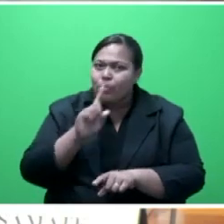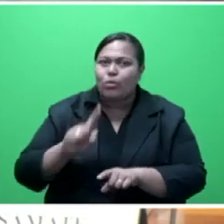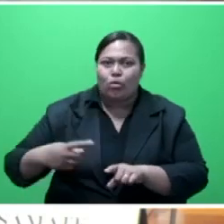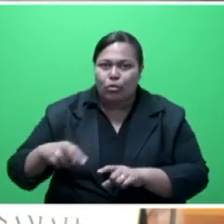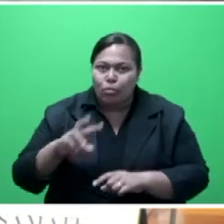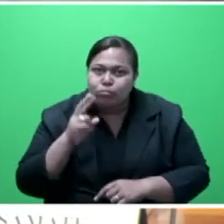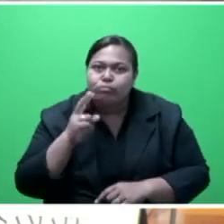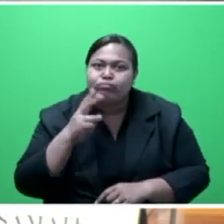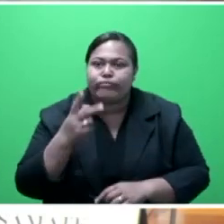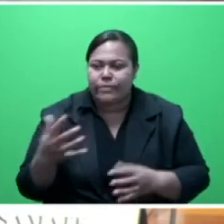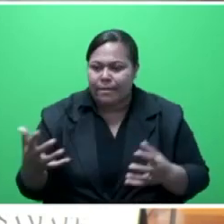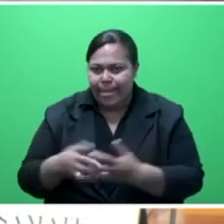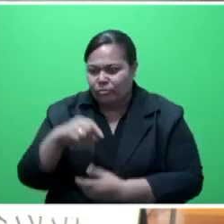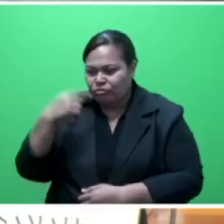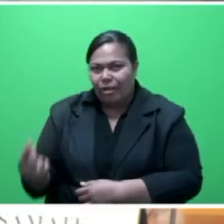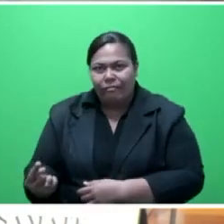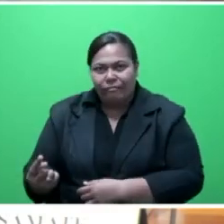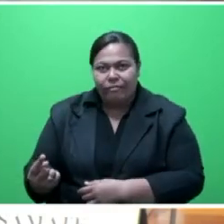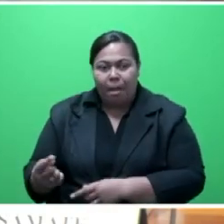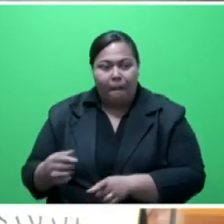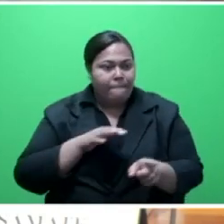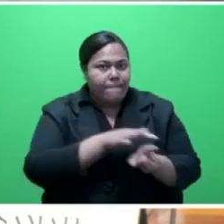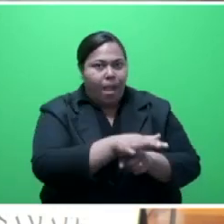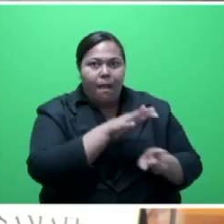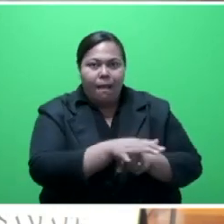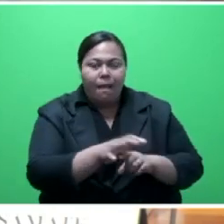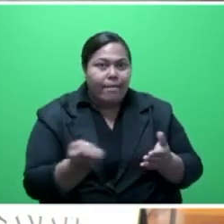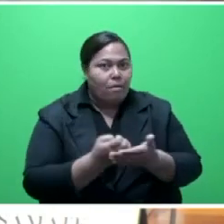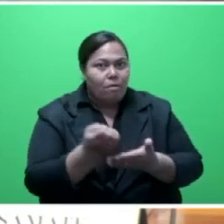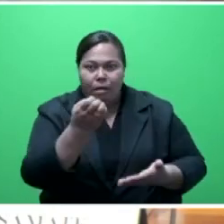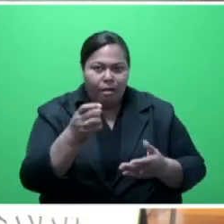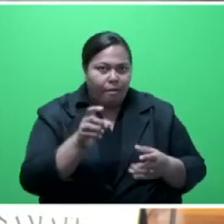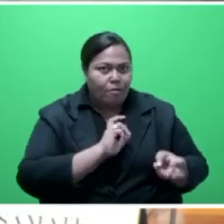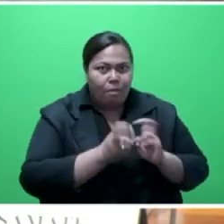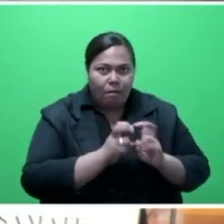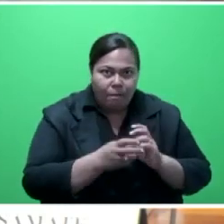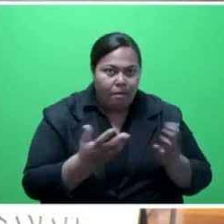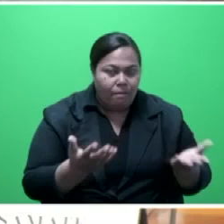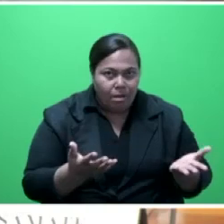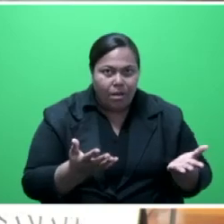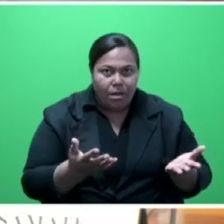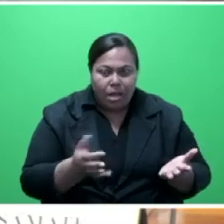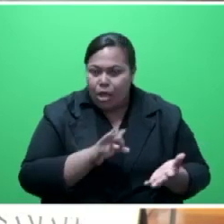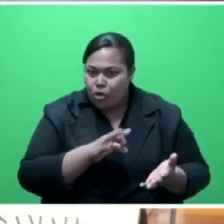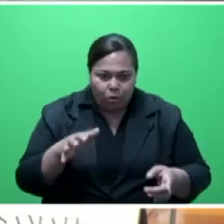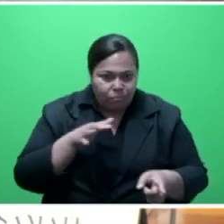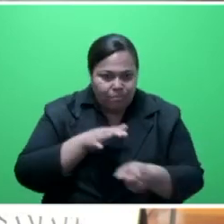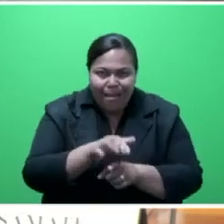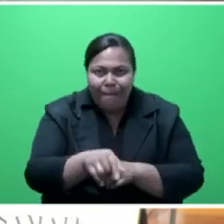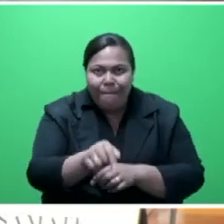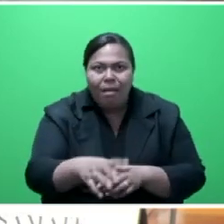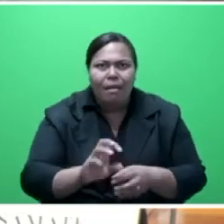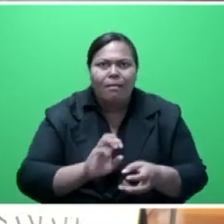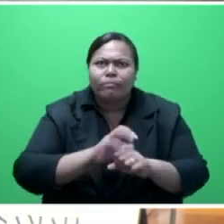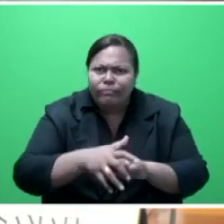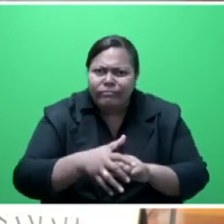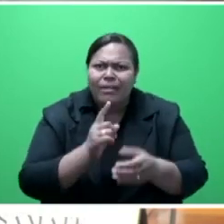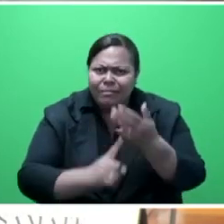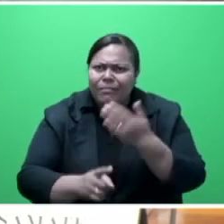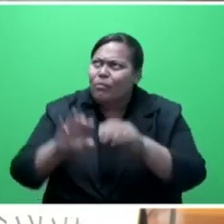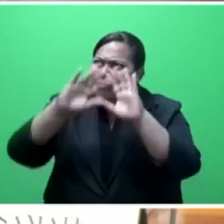to suit themselves, blaming our economic pain on policy rather than the pandemic wreaking havoc on the world